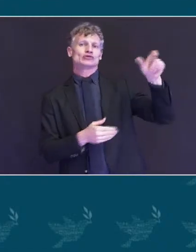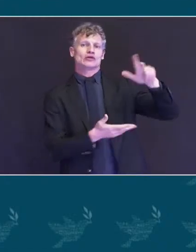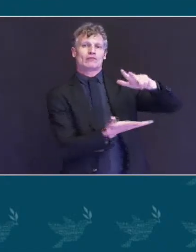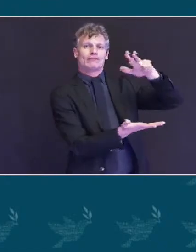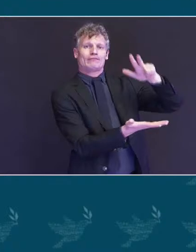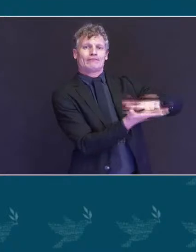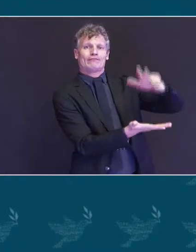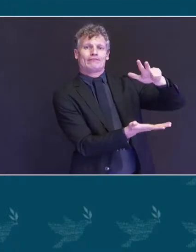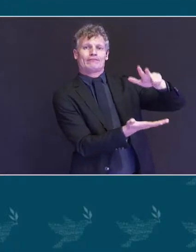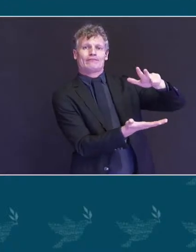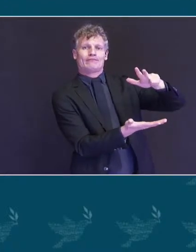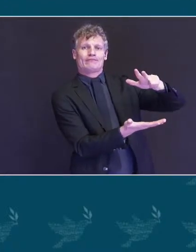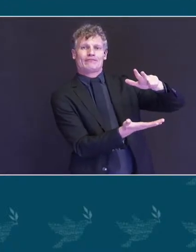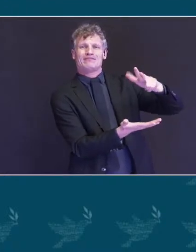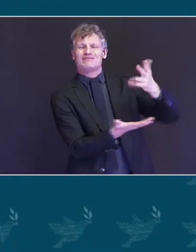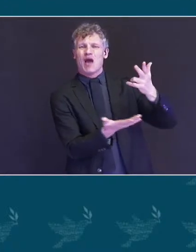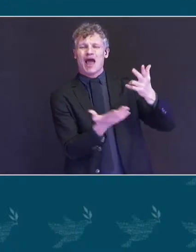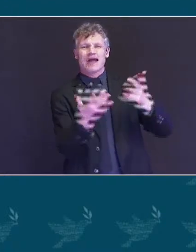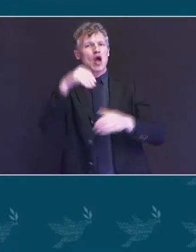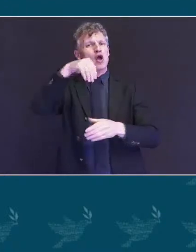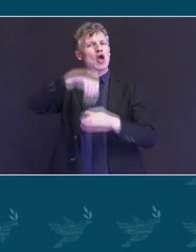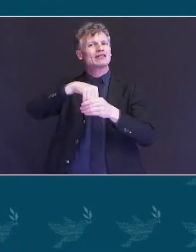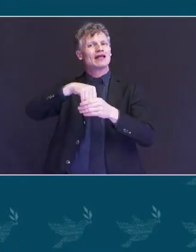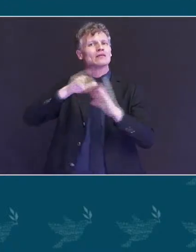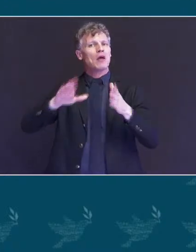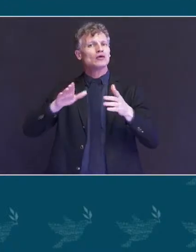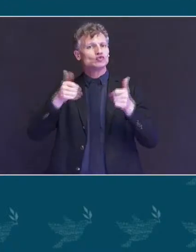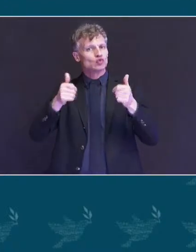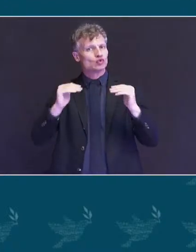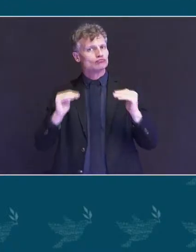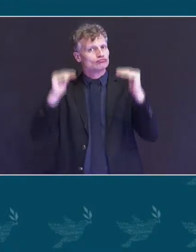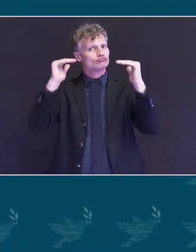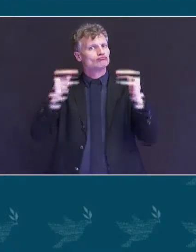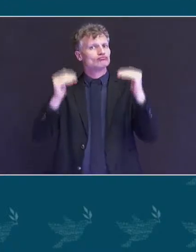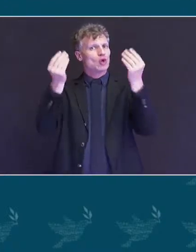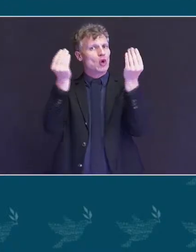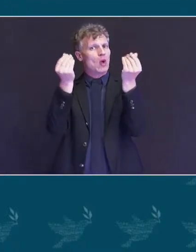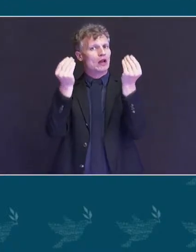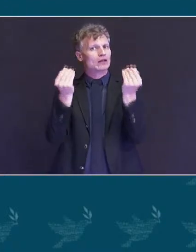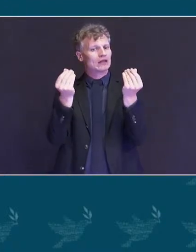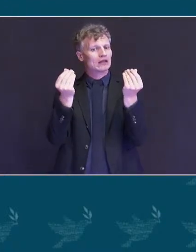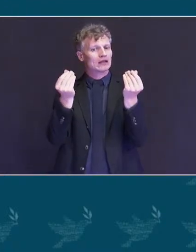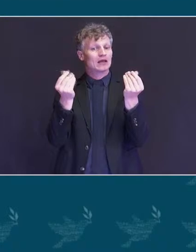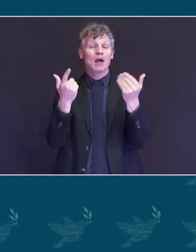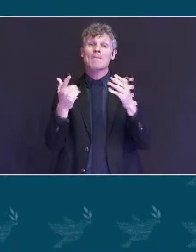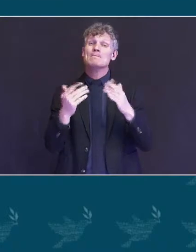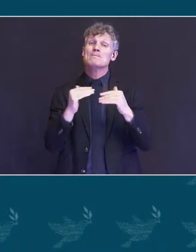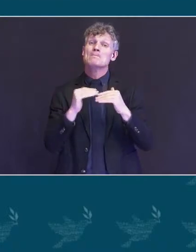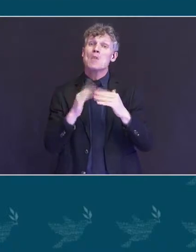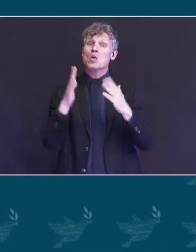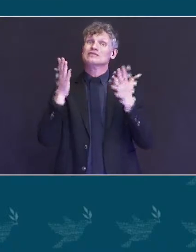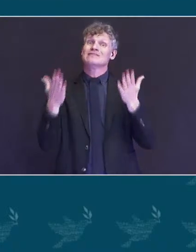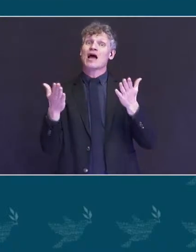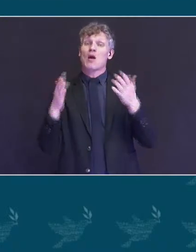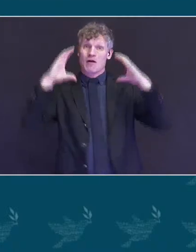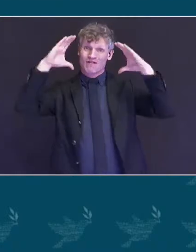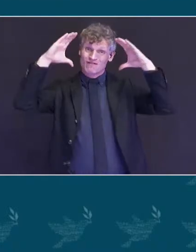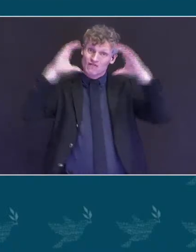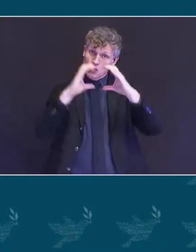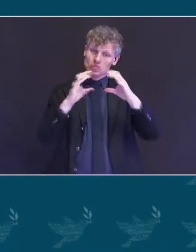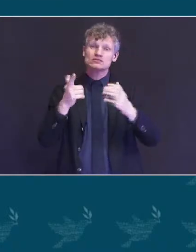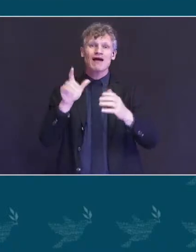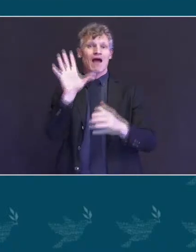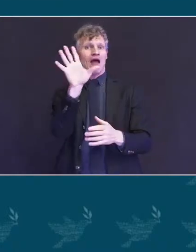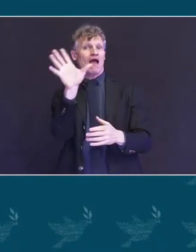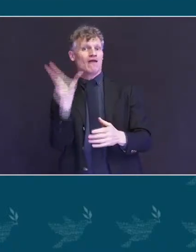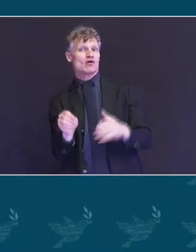quality assured. And even though it's building on African and Asian books as a basis,